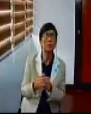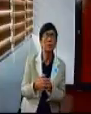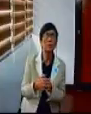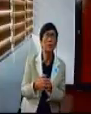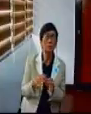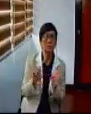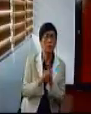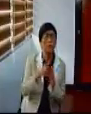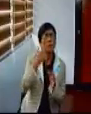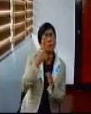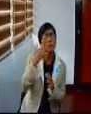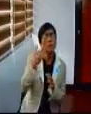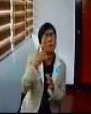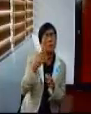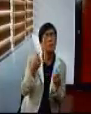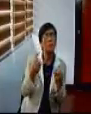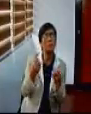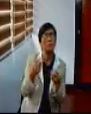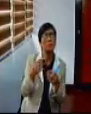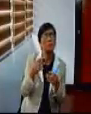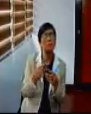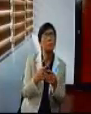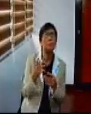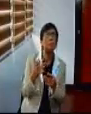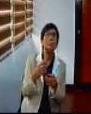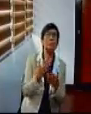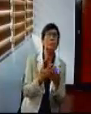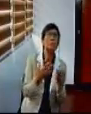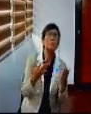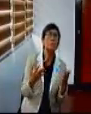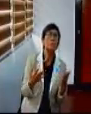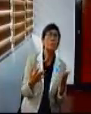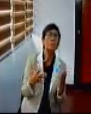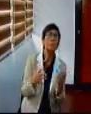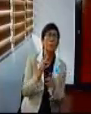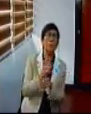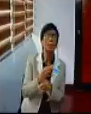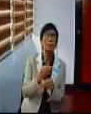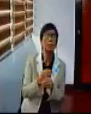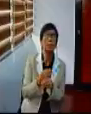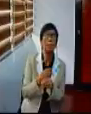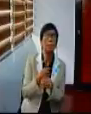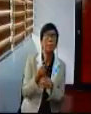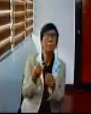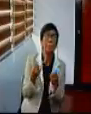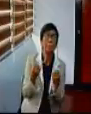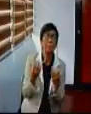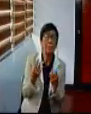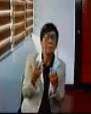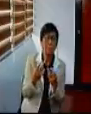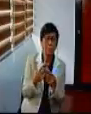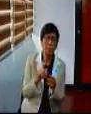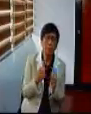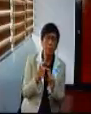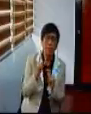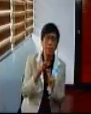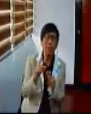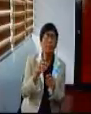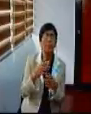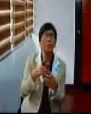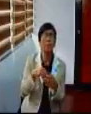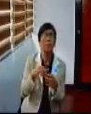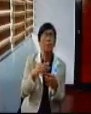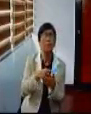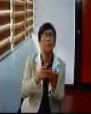A telephone has many components. A lot of these components are made in different parts of the world. If it turns out that one of these components is